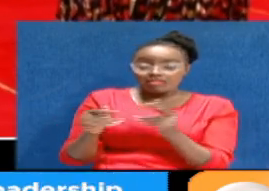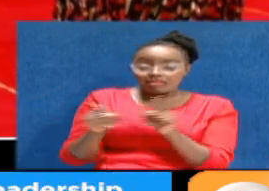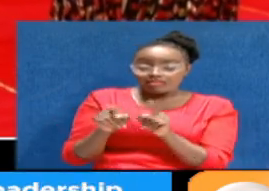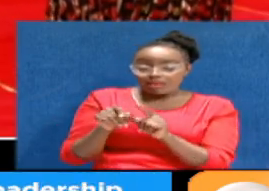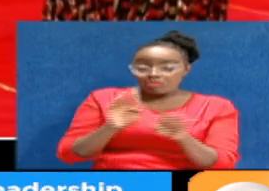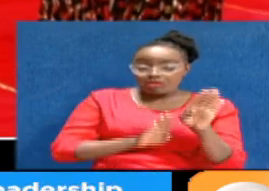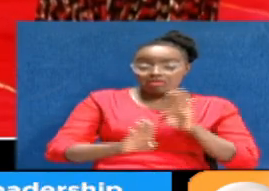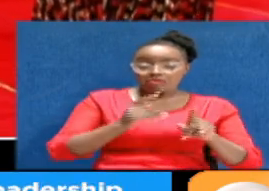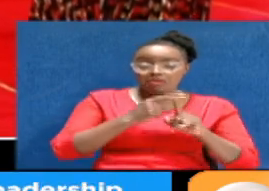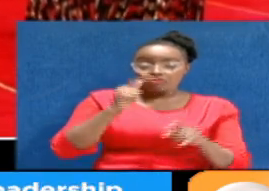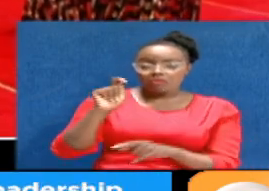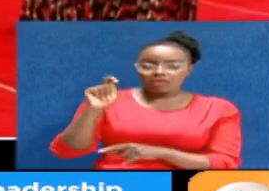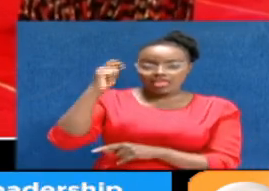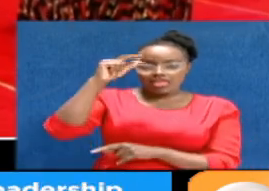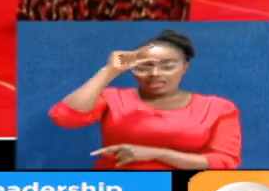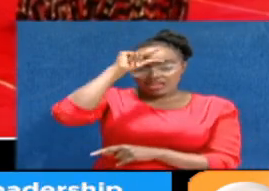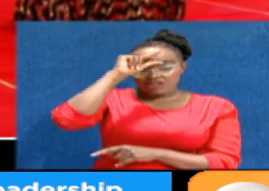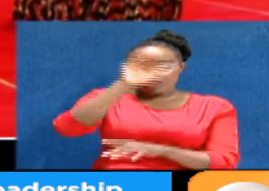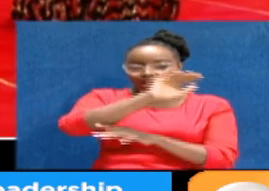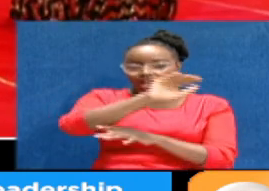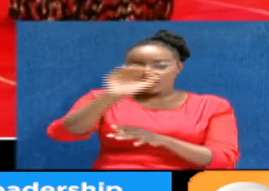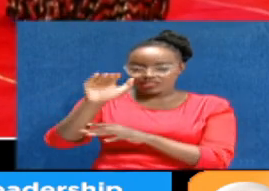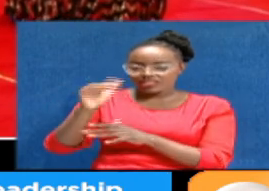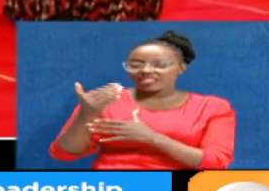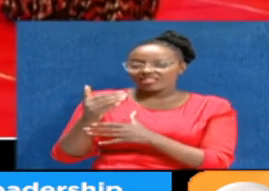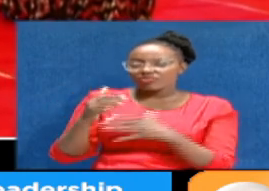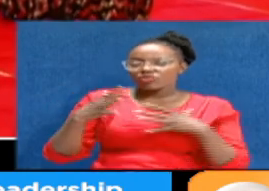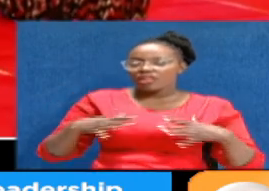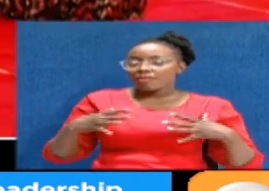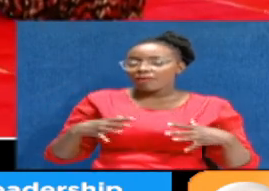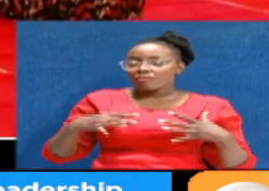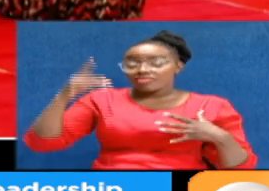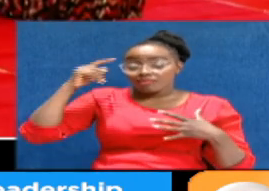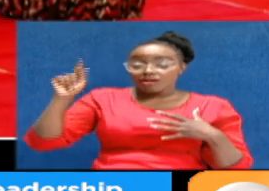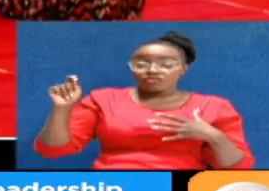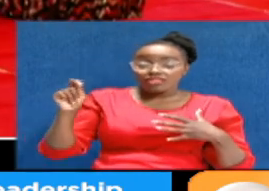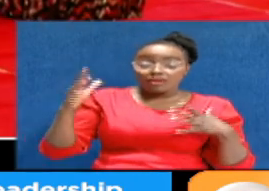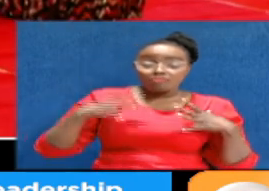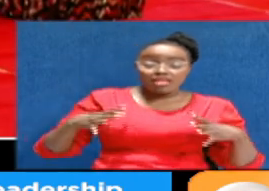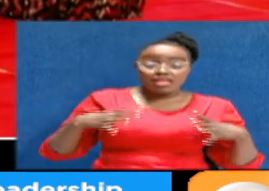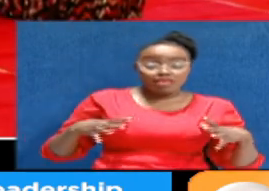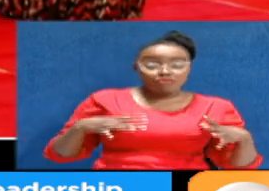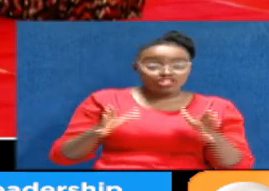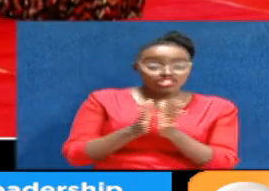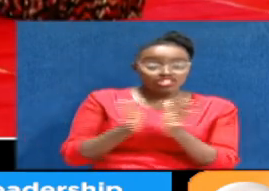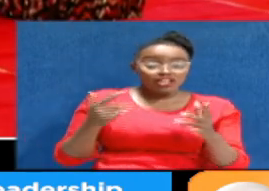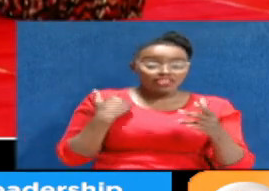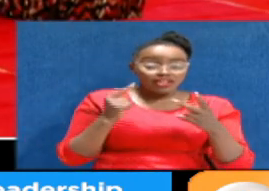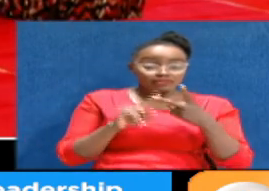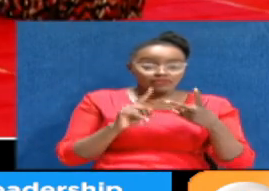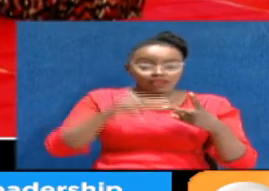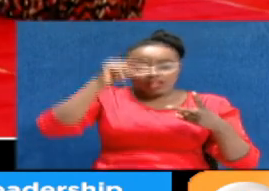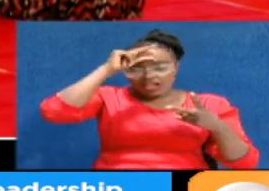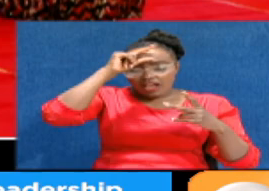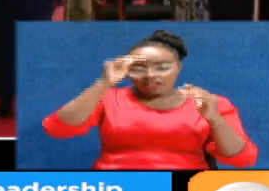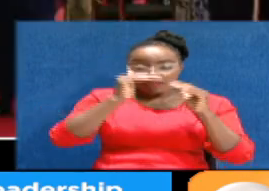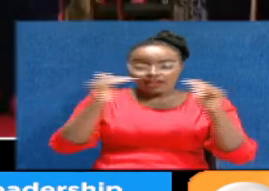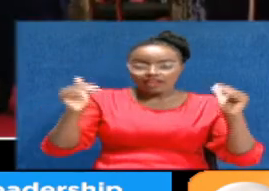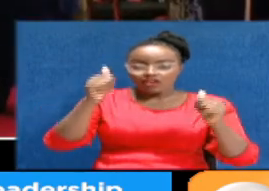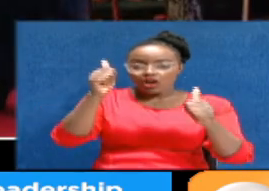Kenya. So at that level, appealing to the hearts and minds of citizens at that level. And then secondly, at the government